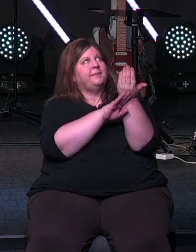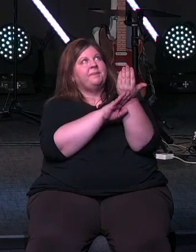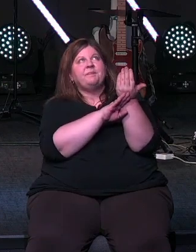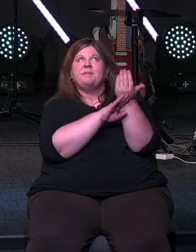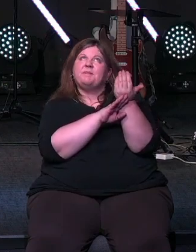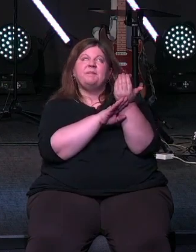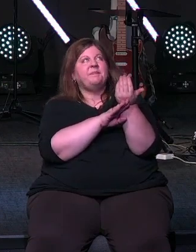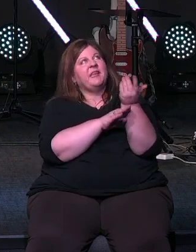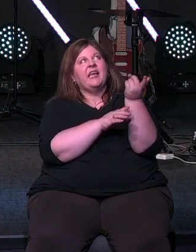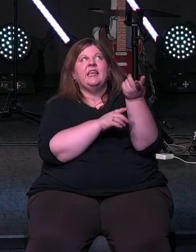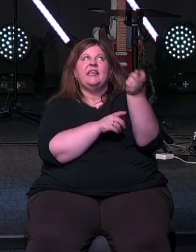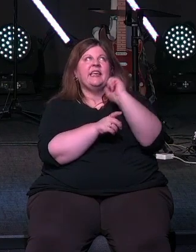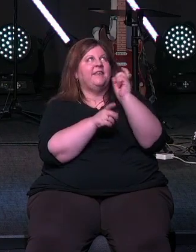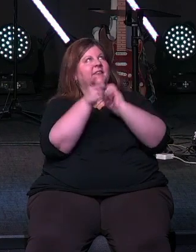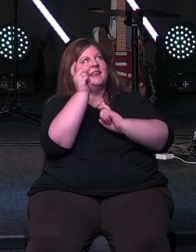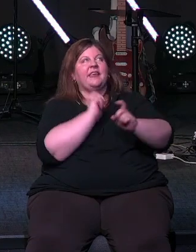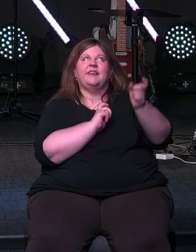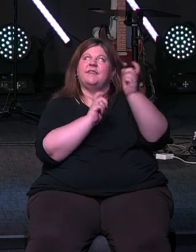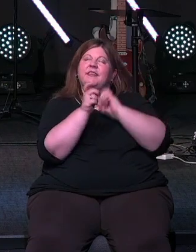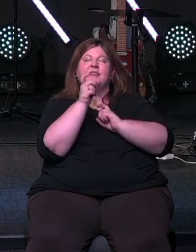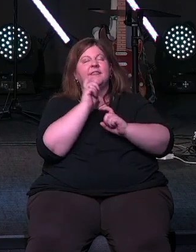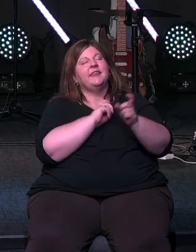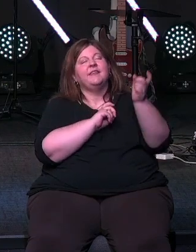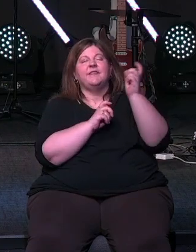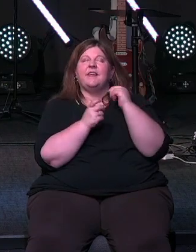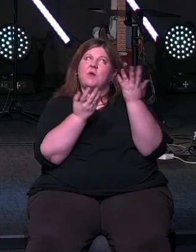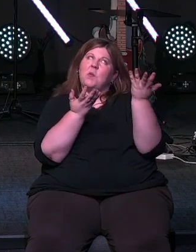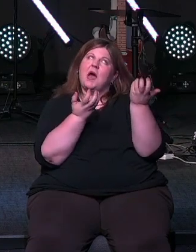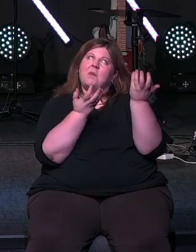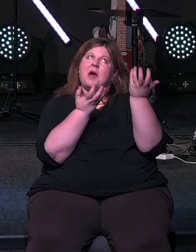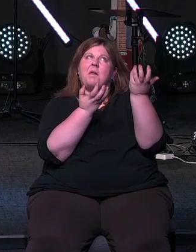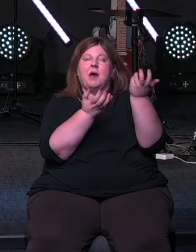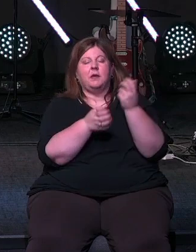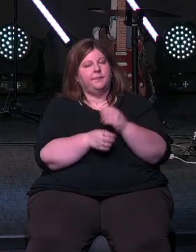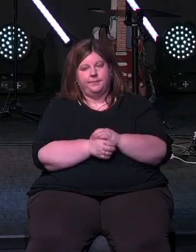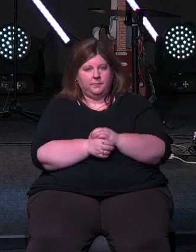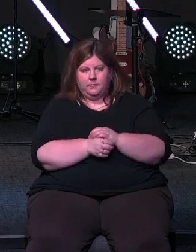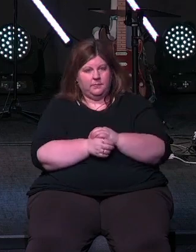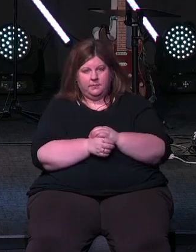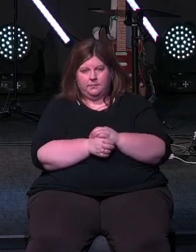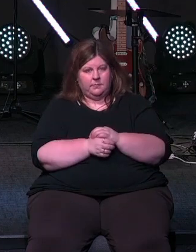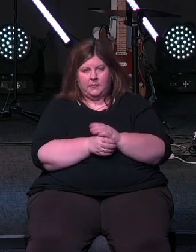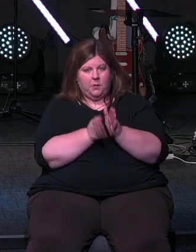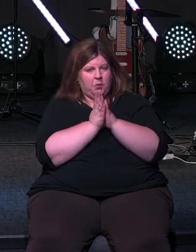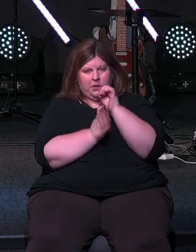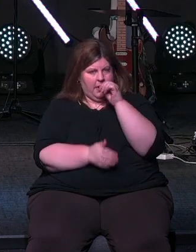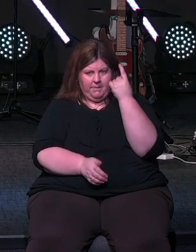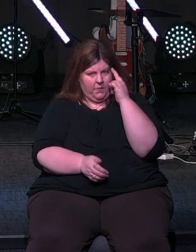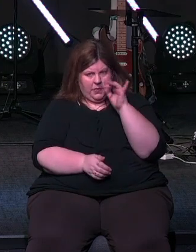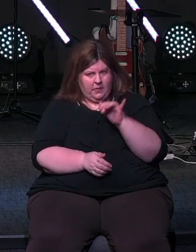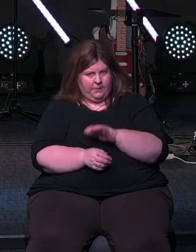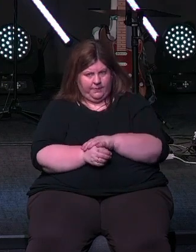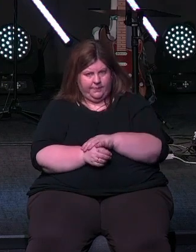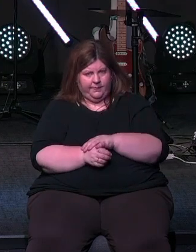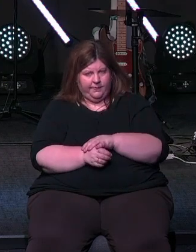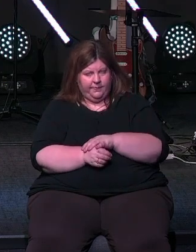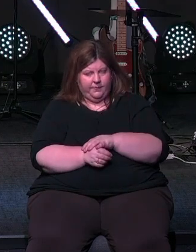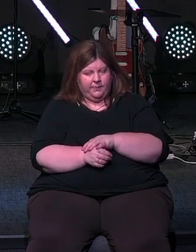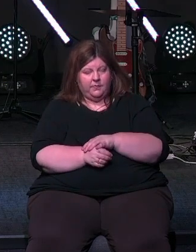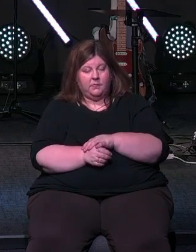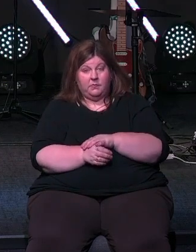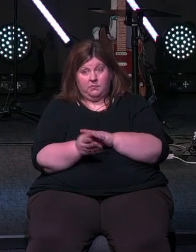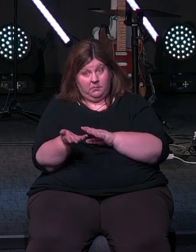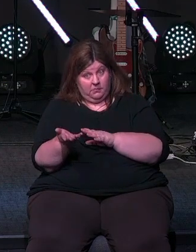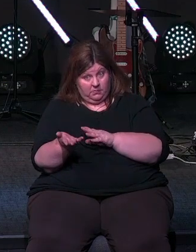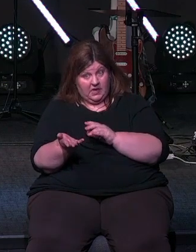this so that I might get or receive or take. Prayer is not about getting what you want. In fact, if